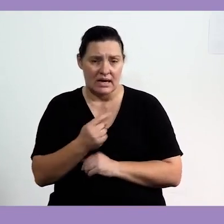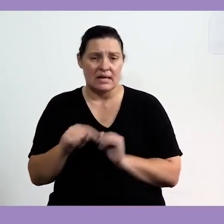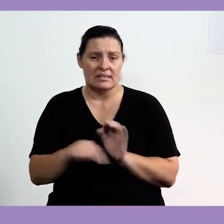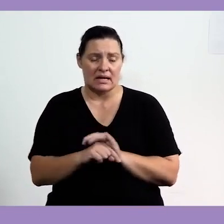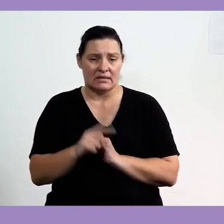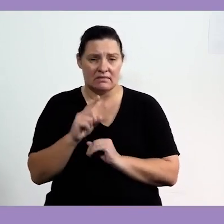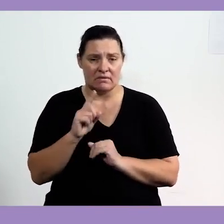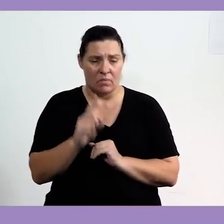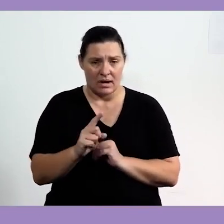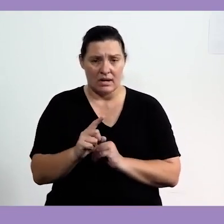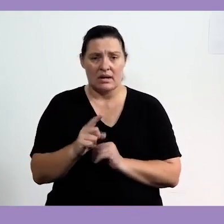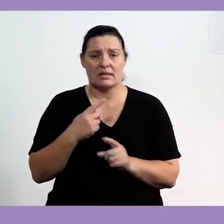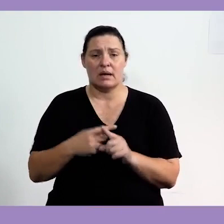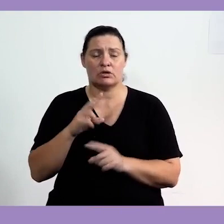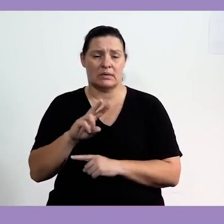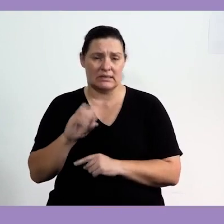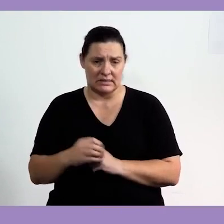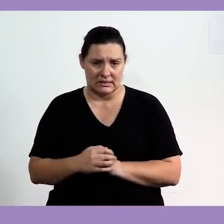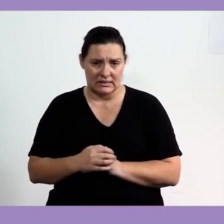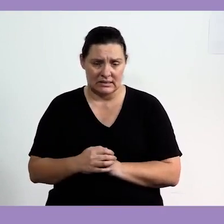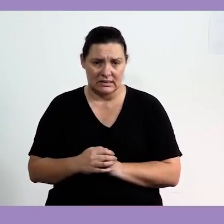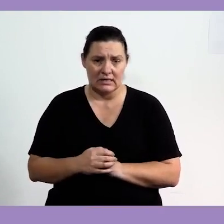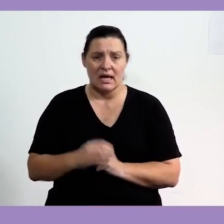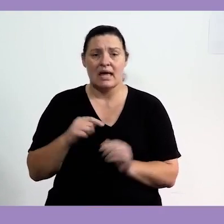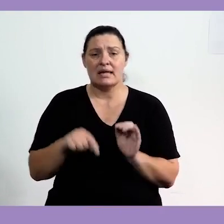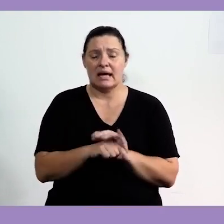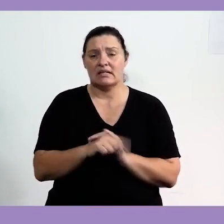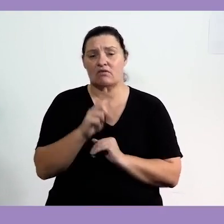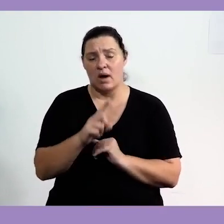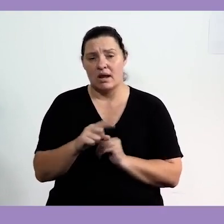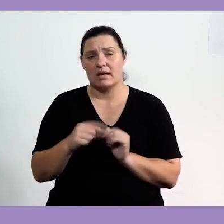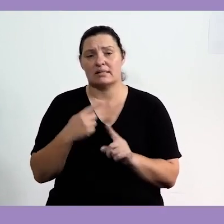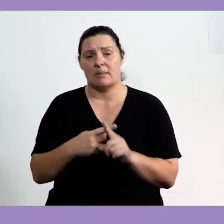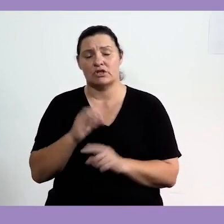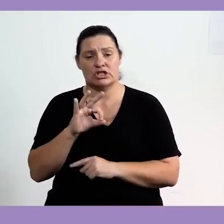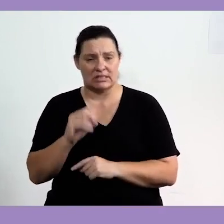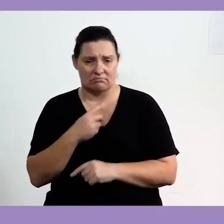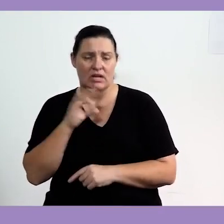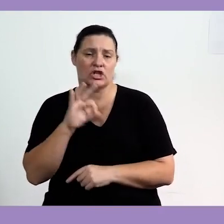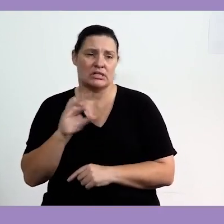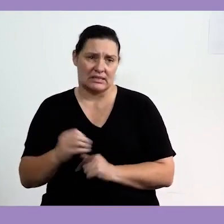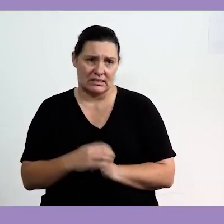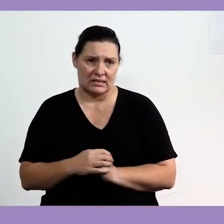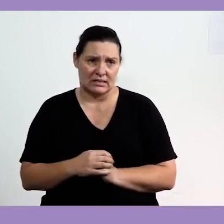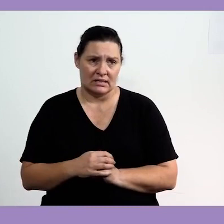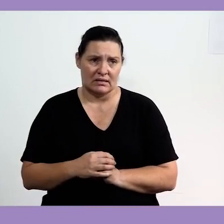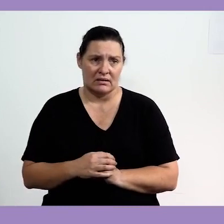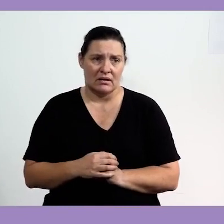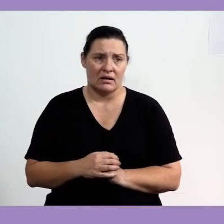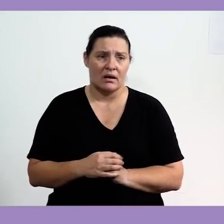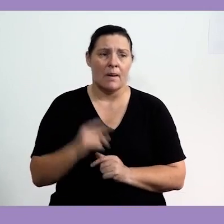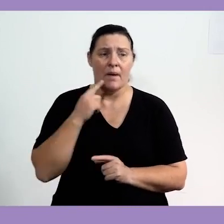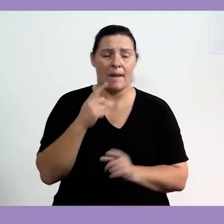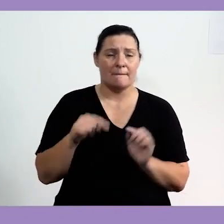going to say negative 1 multiplied by 20. Negative 1 multiplied by 30 is going to be a negative 30. And a